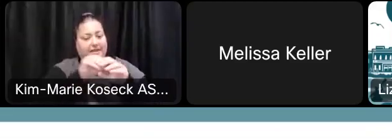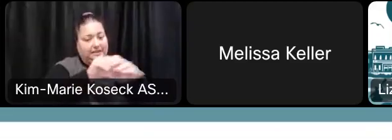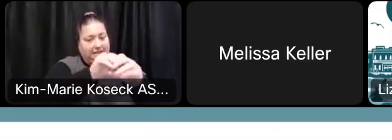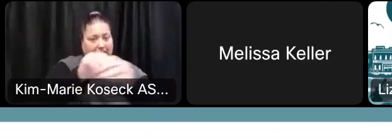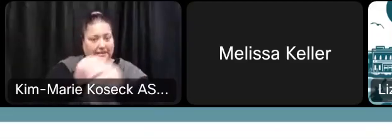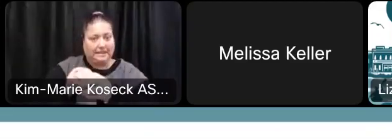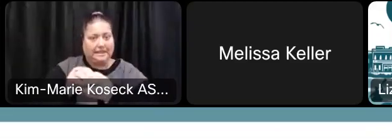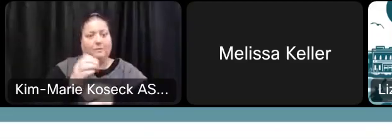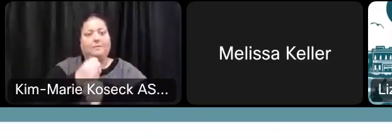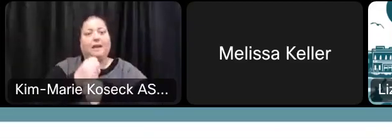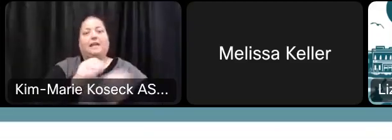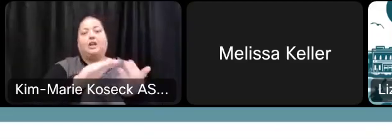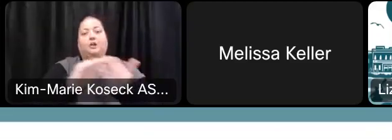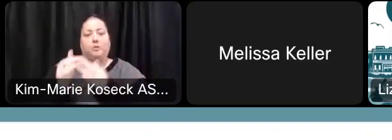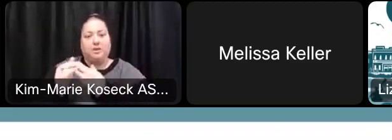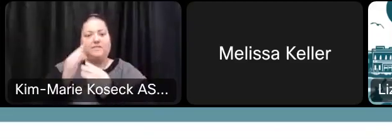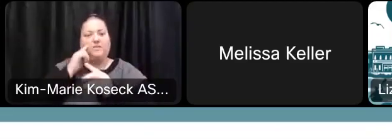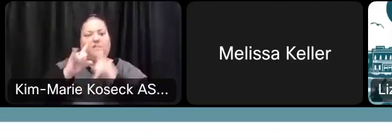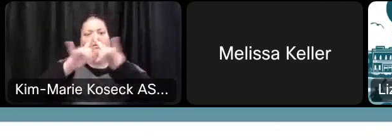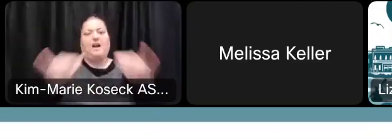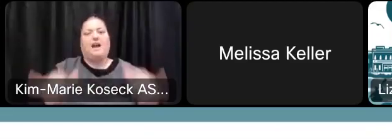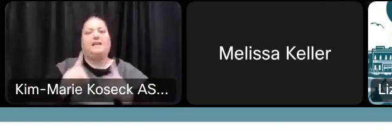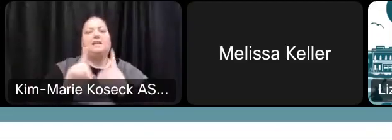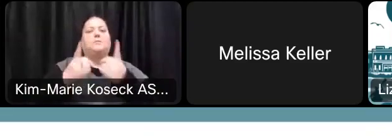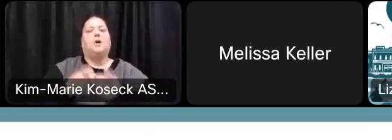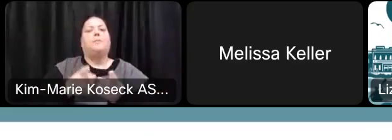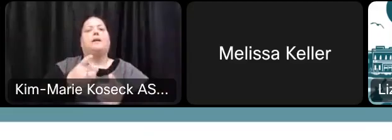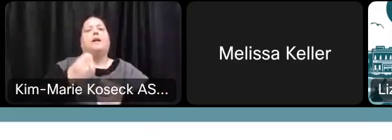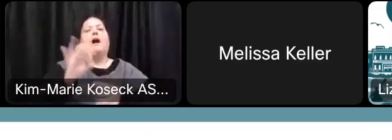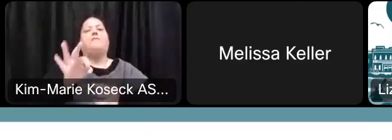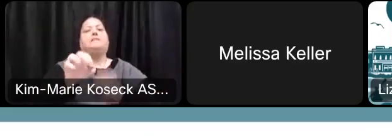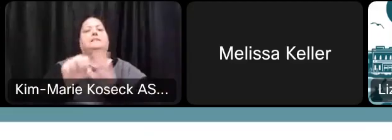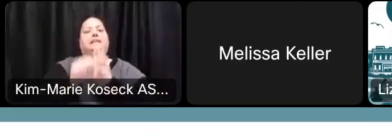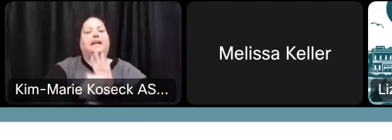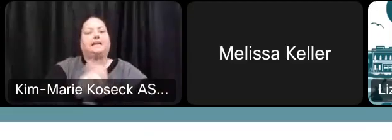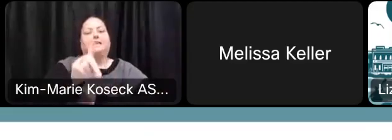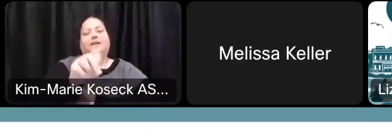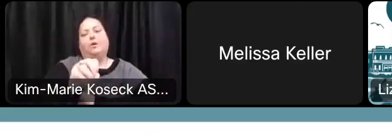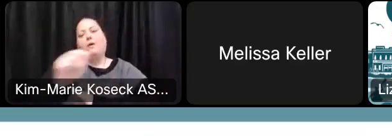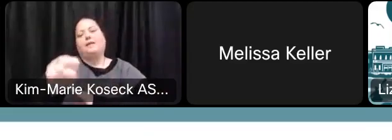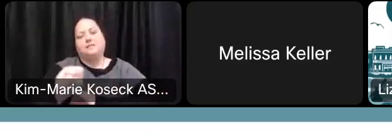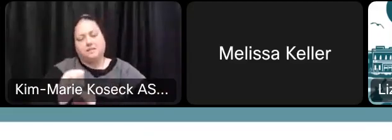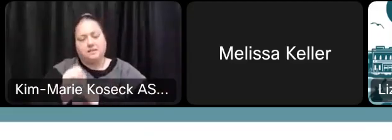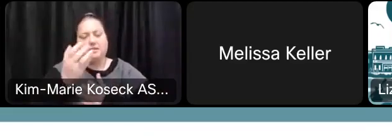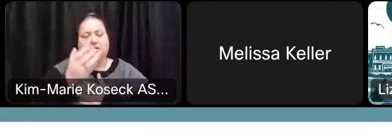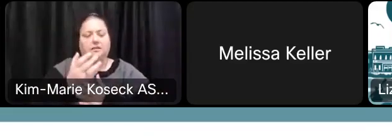in communities through a variety of Department of State DOS programs. Next slide, please.